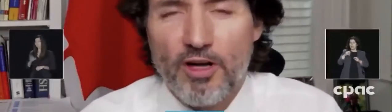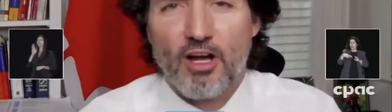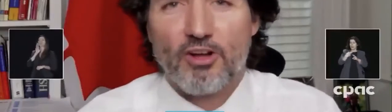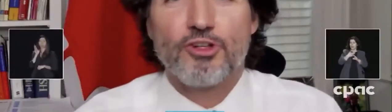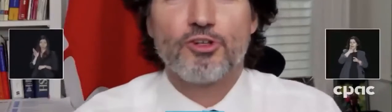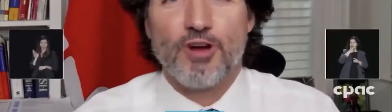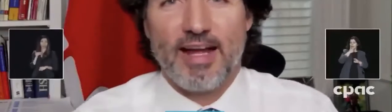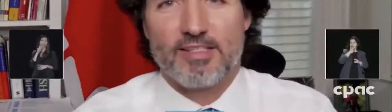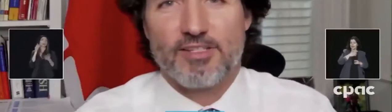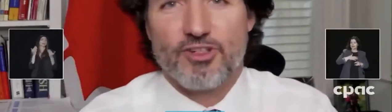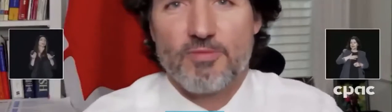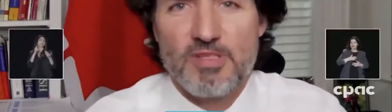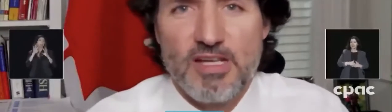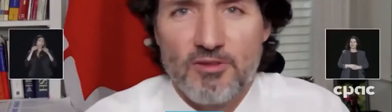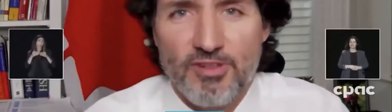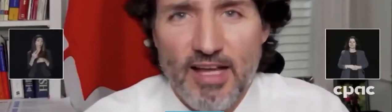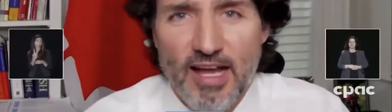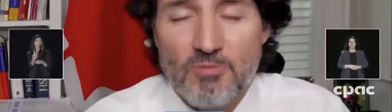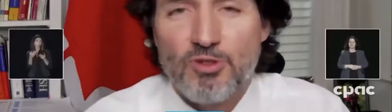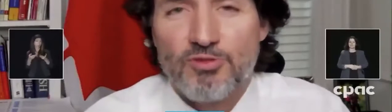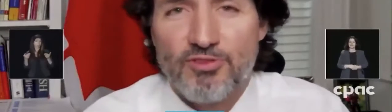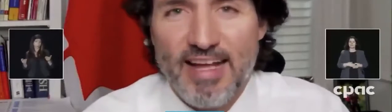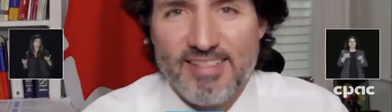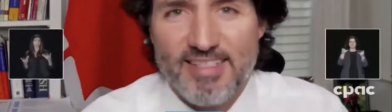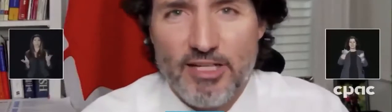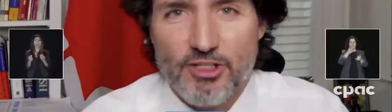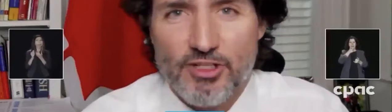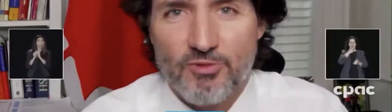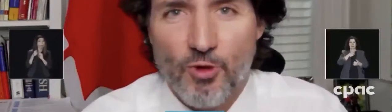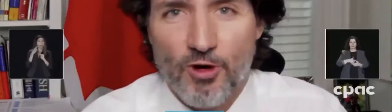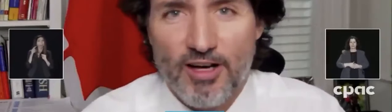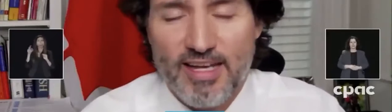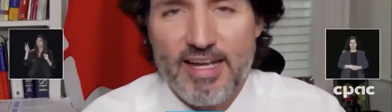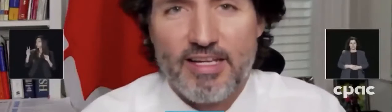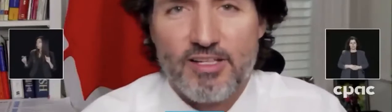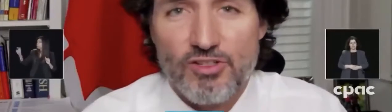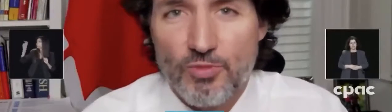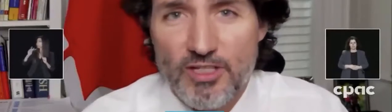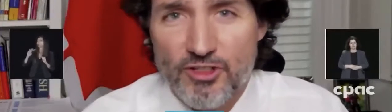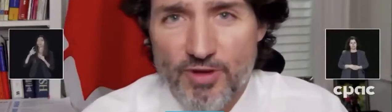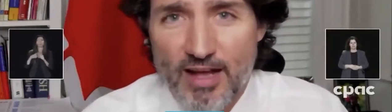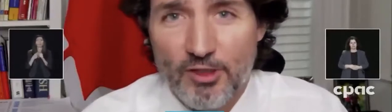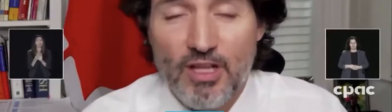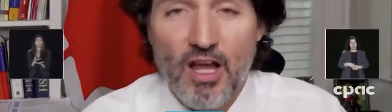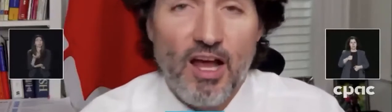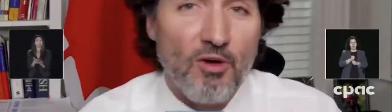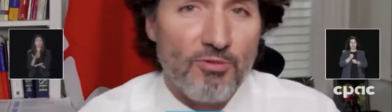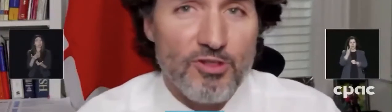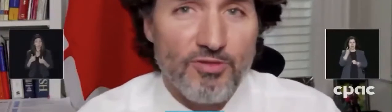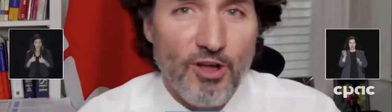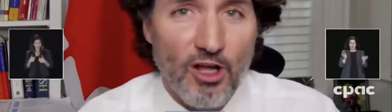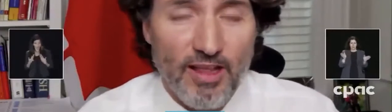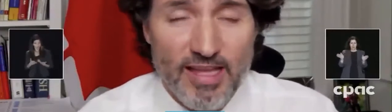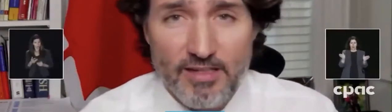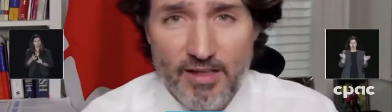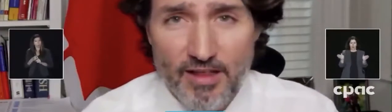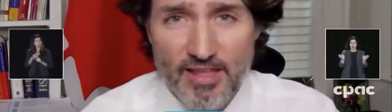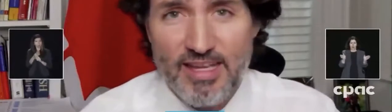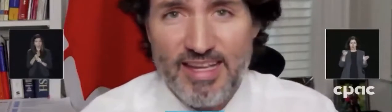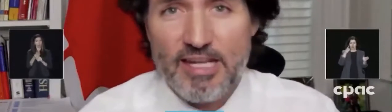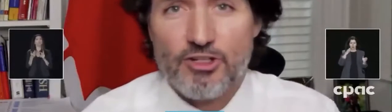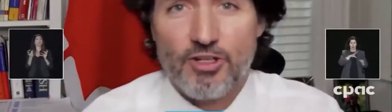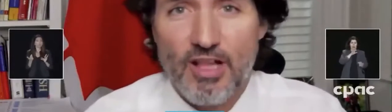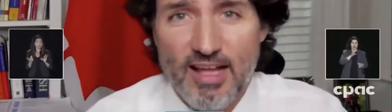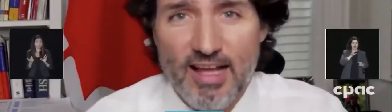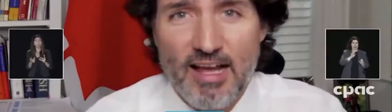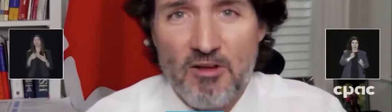We are working on two tracks in terms of proof of vaccination for Canadians who wish to travel. First of all, in